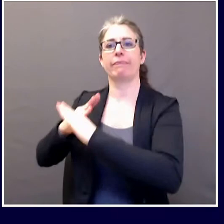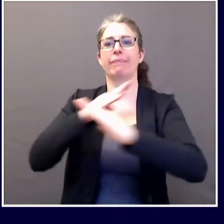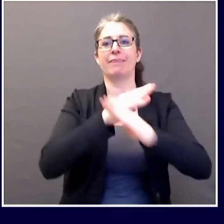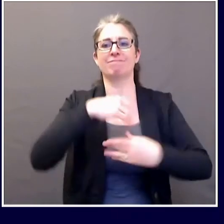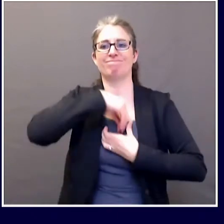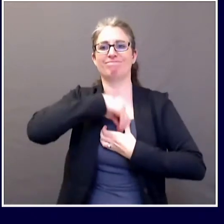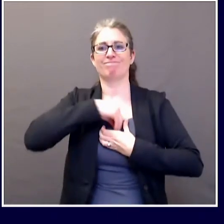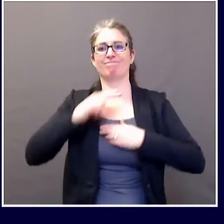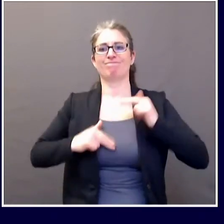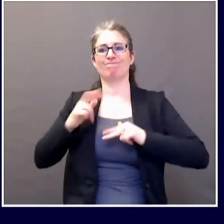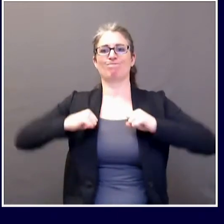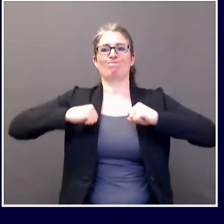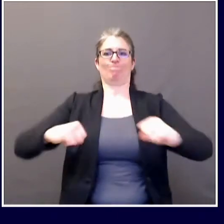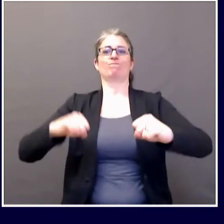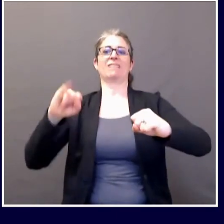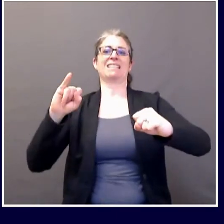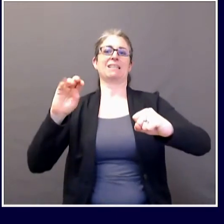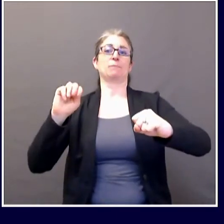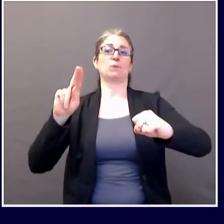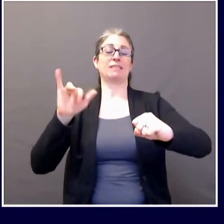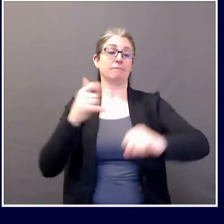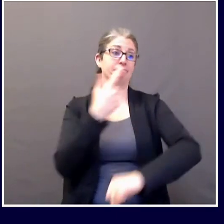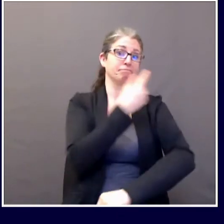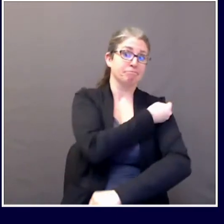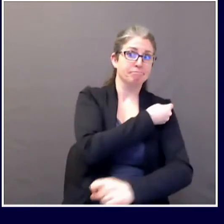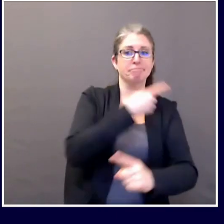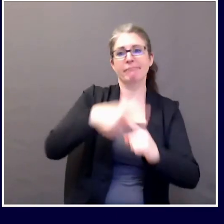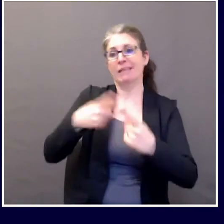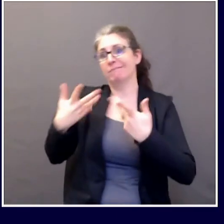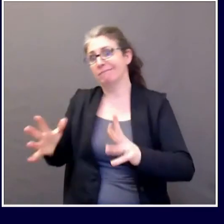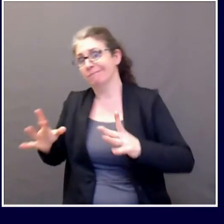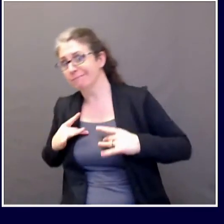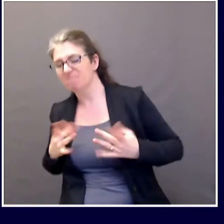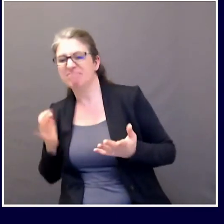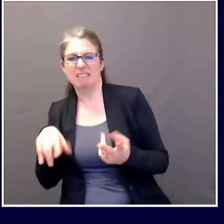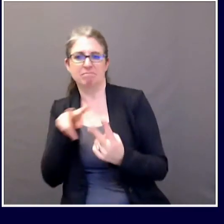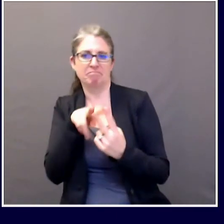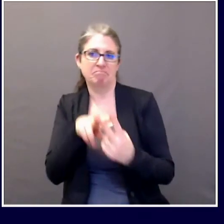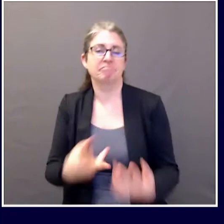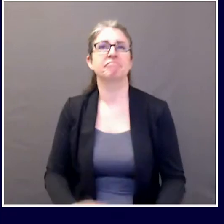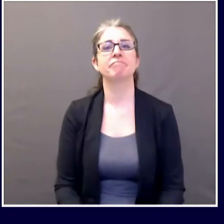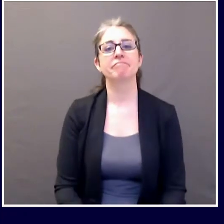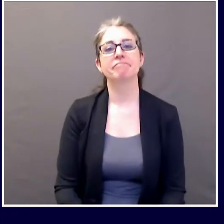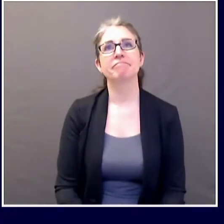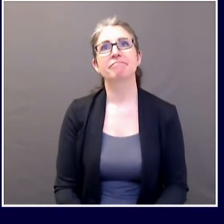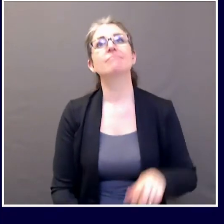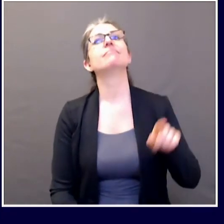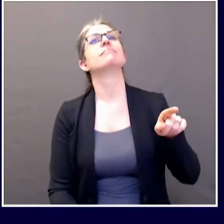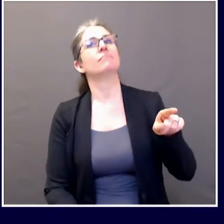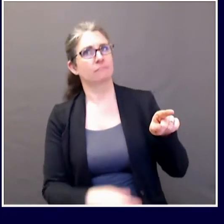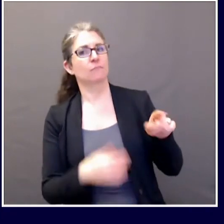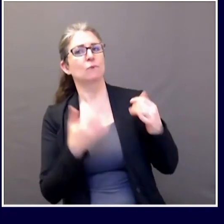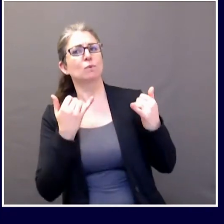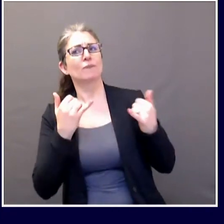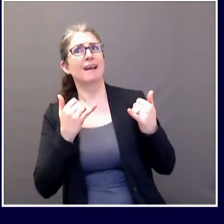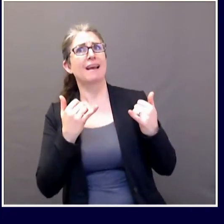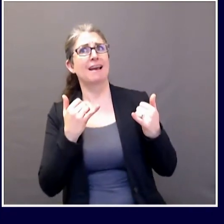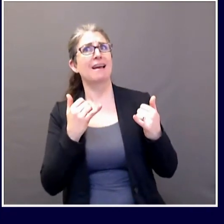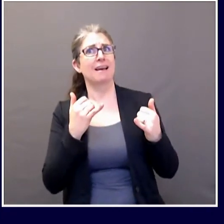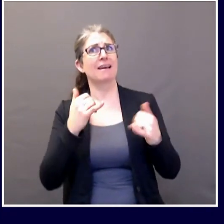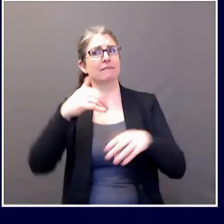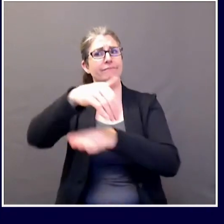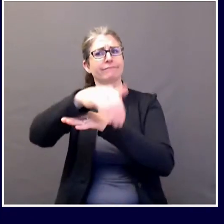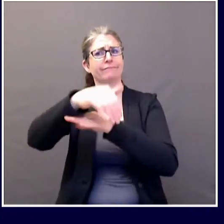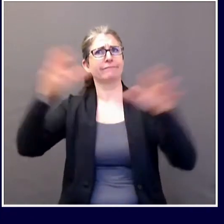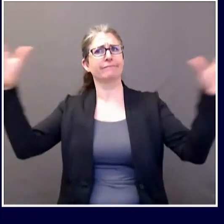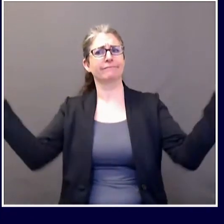Rights received its first hearing today at the legislature. I'm curious if the DHHS or the